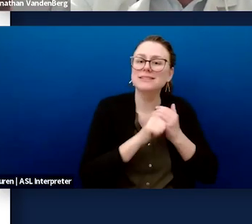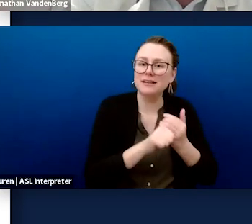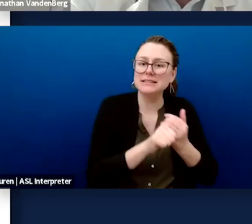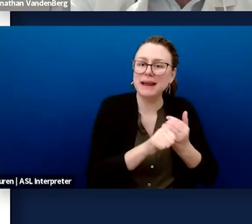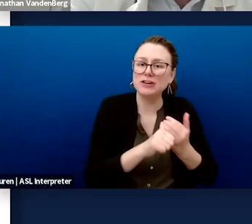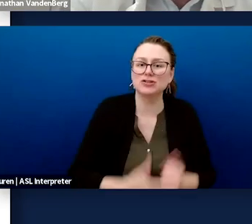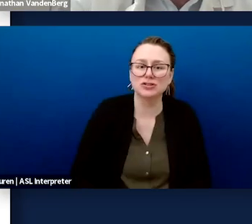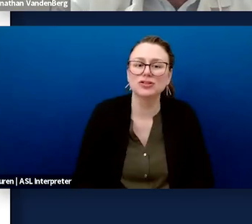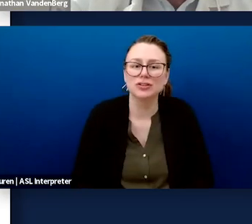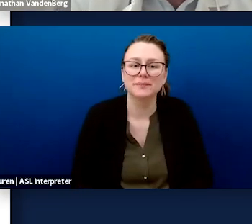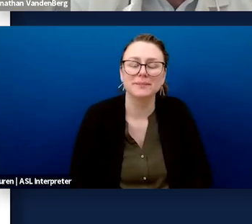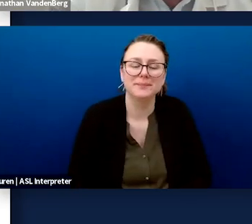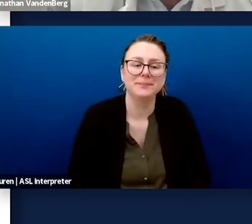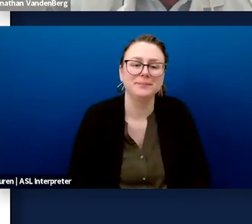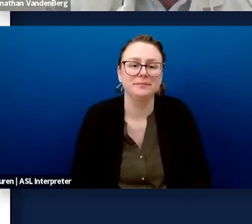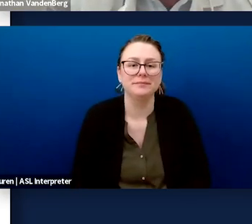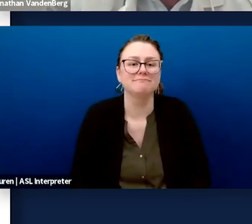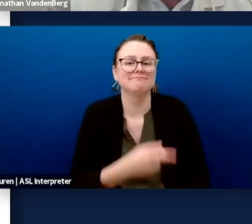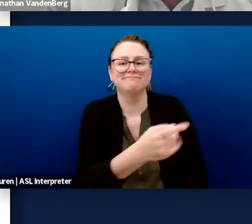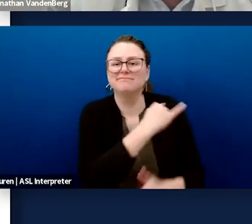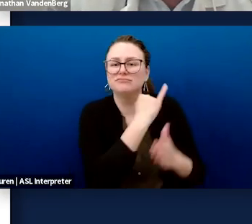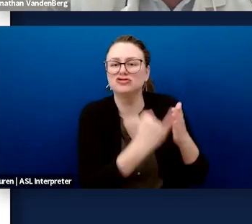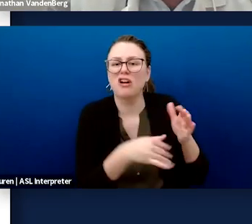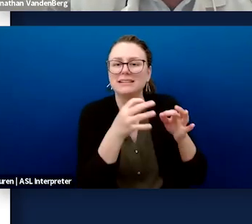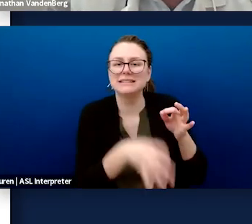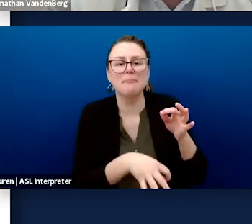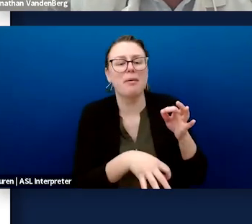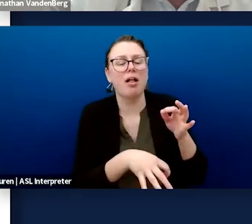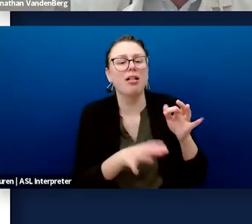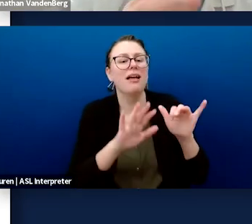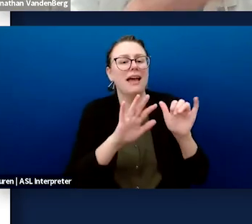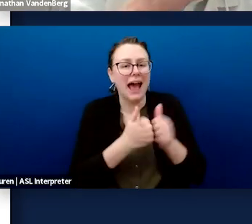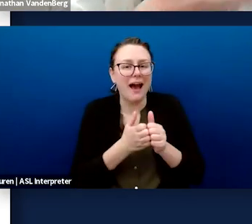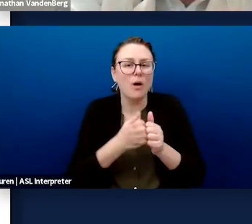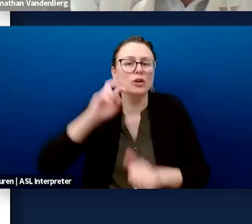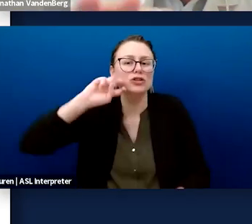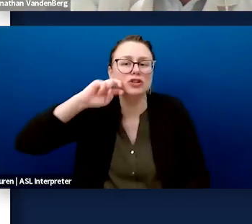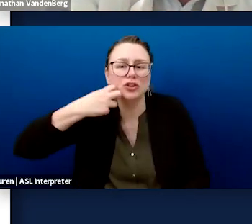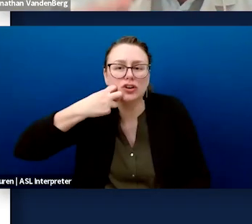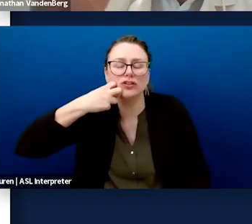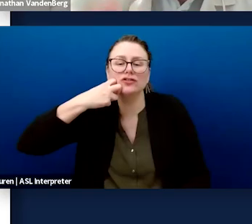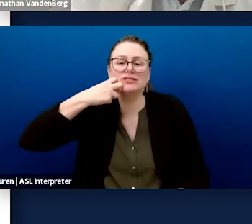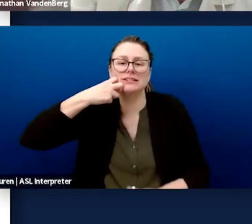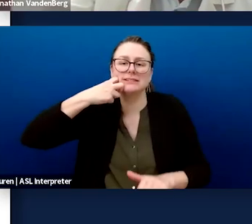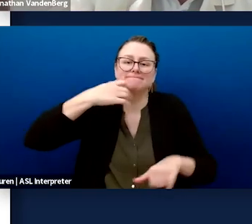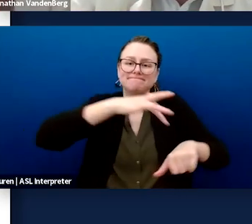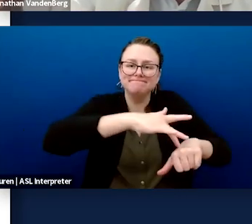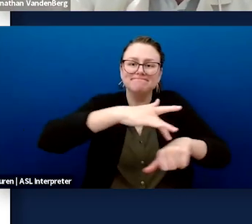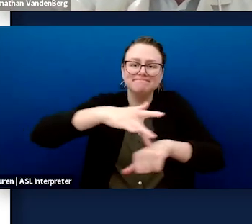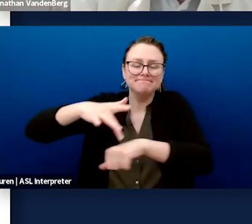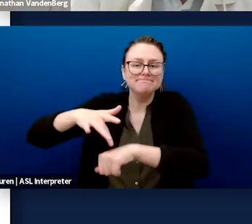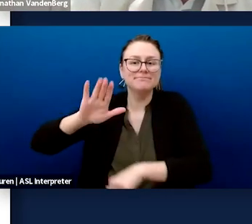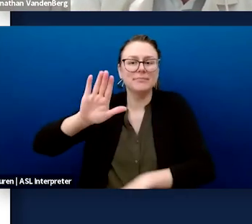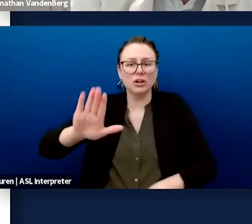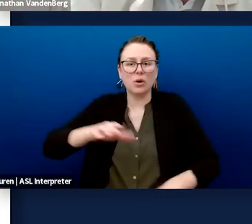So this is just kind of an outline about how things are innervated, or where the nerves go to from your spinal cord